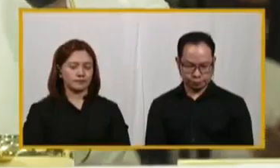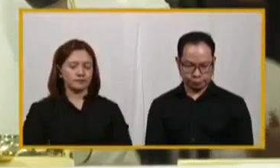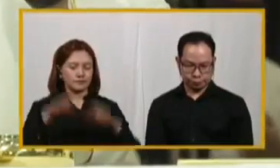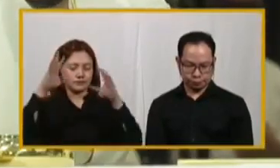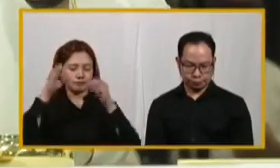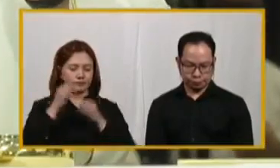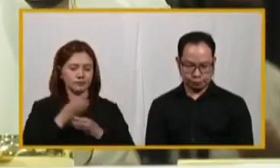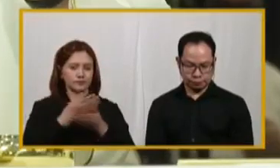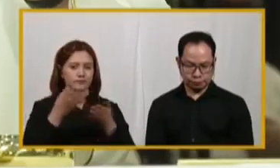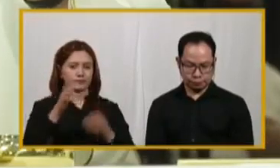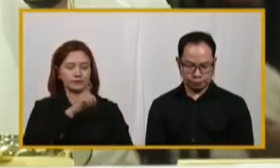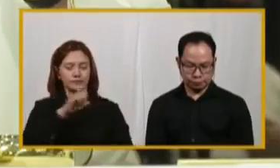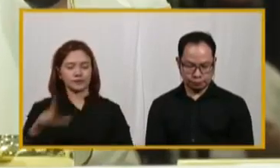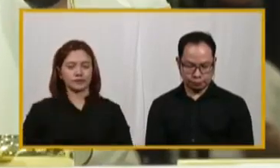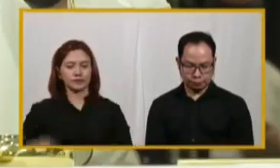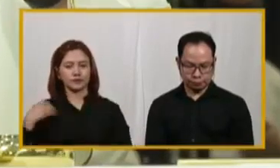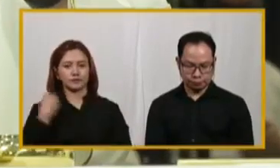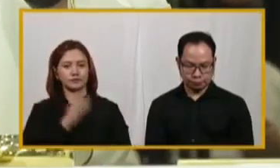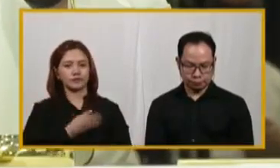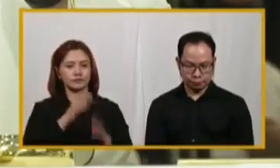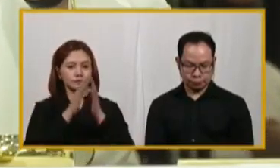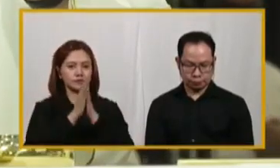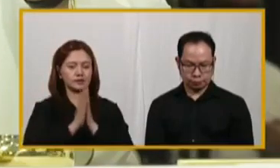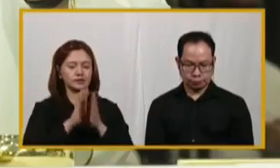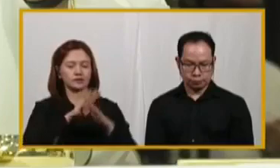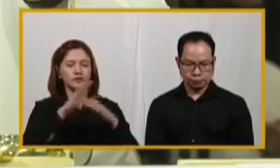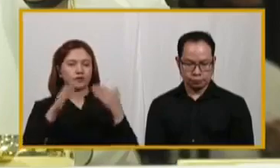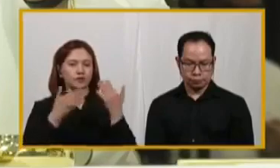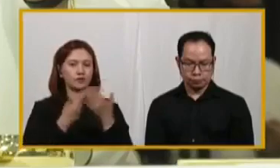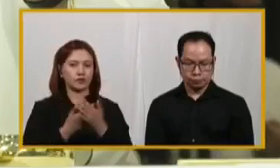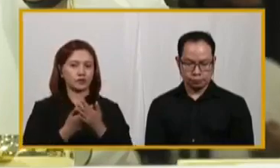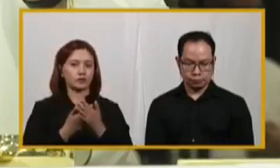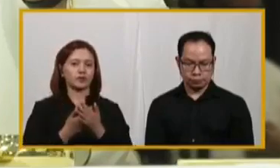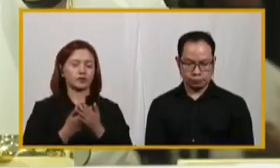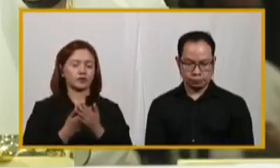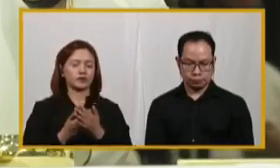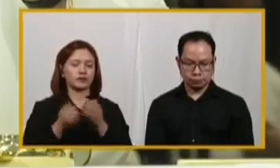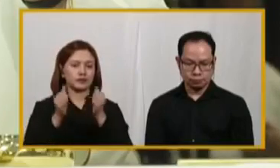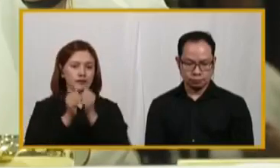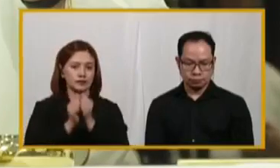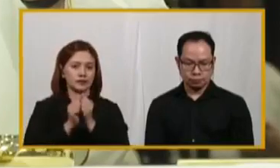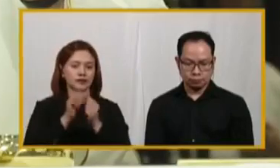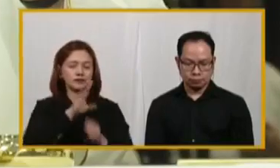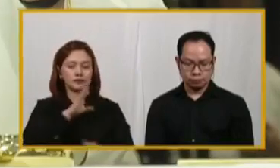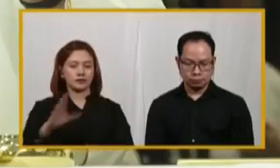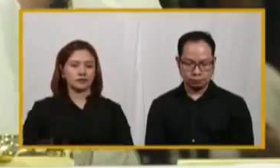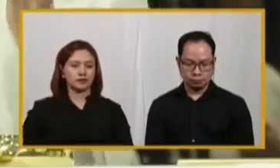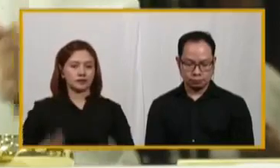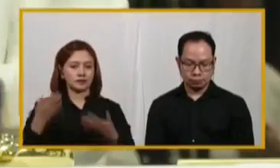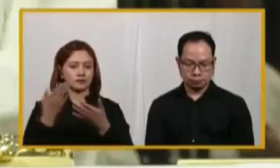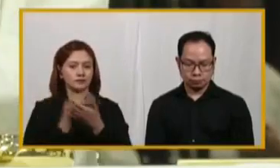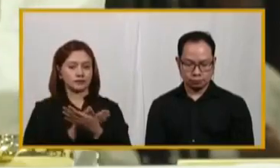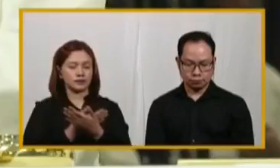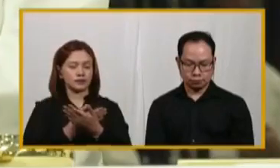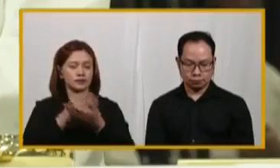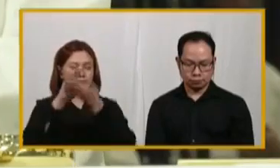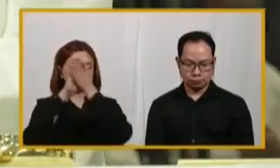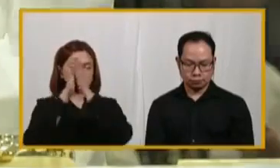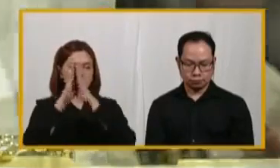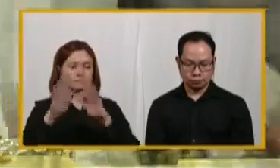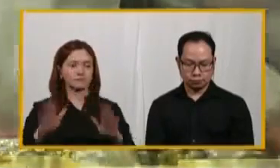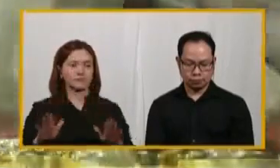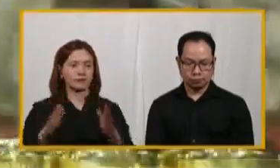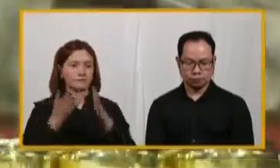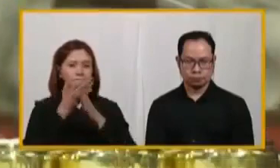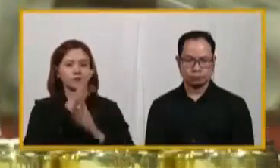Grant them, O Lord, we pray, and all who sleep in Christ, a place of refreshment, light, and peace, through